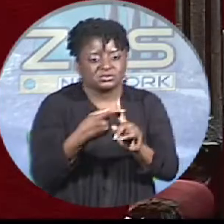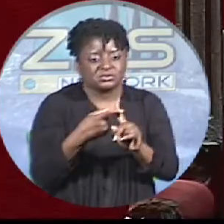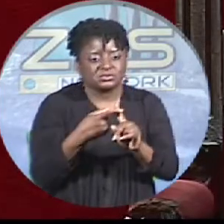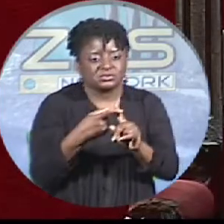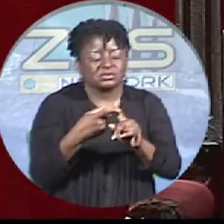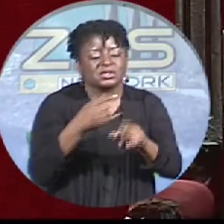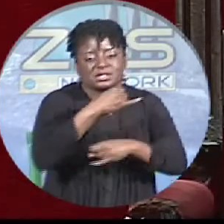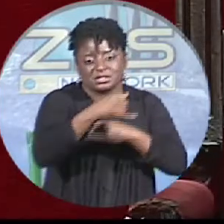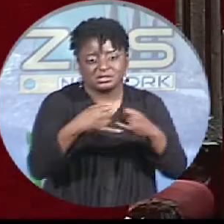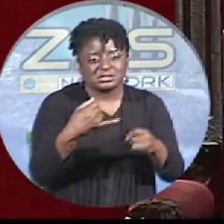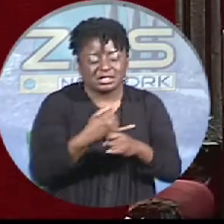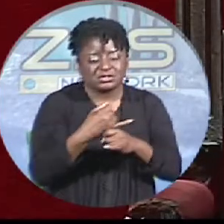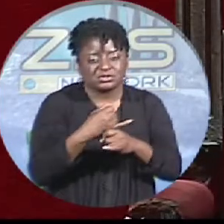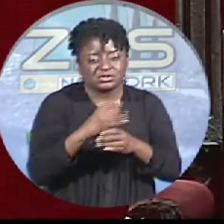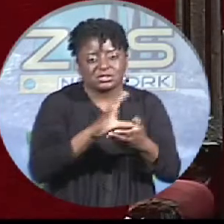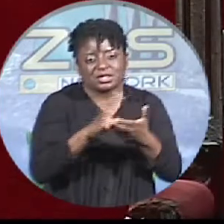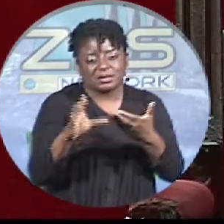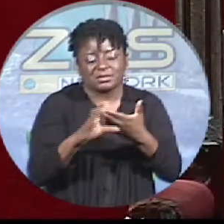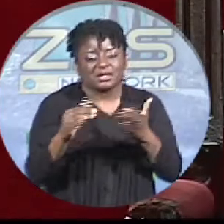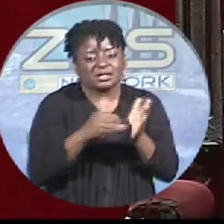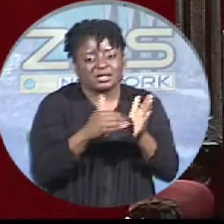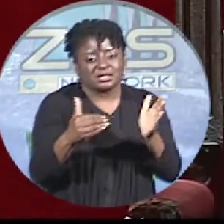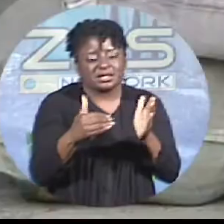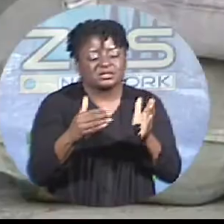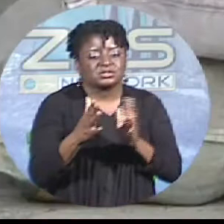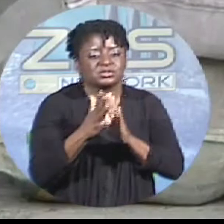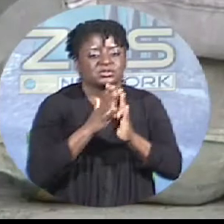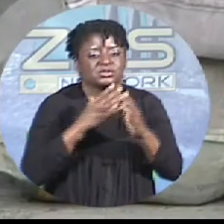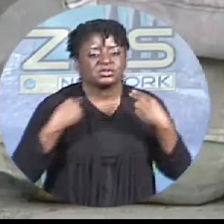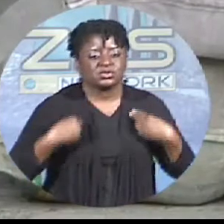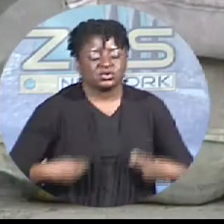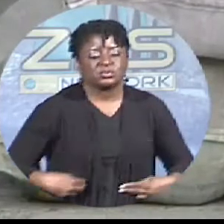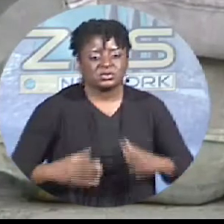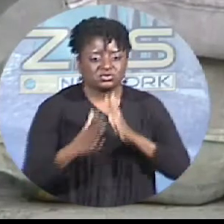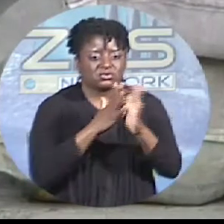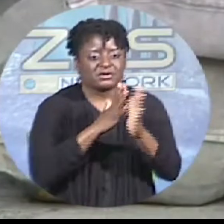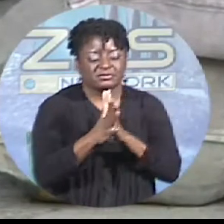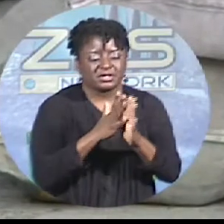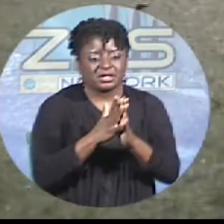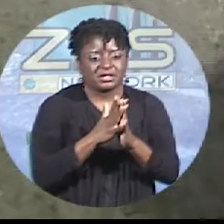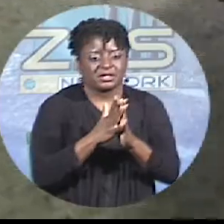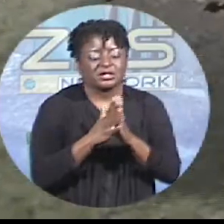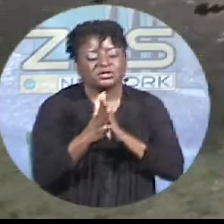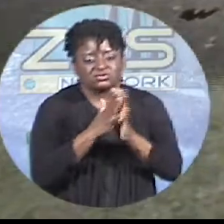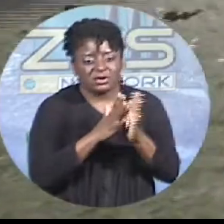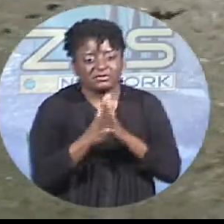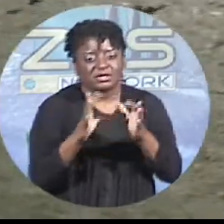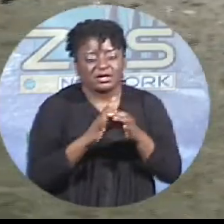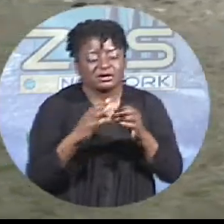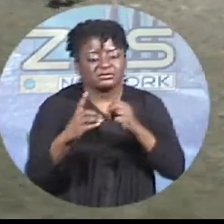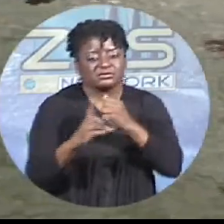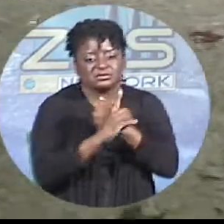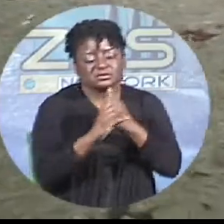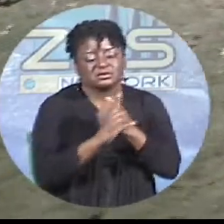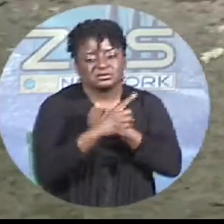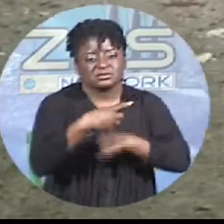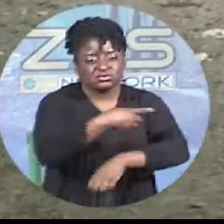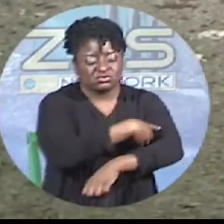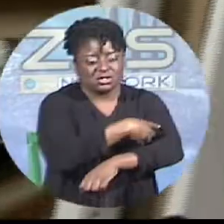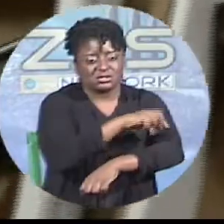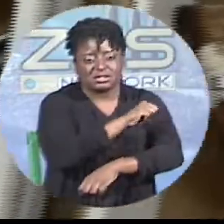the international campaign against human trafficking, the traffic of narcotics, drugs, other